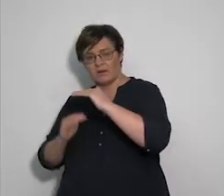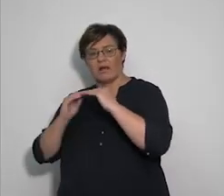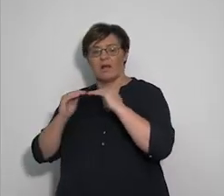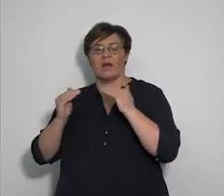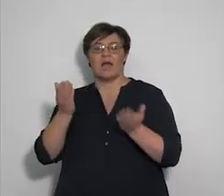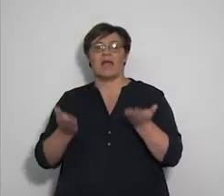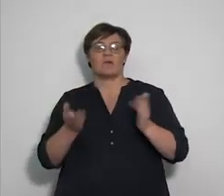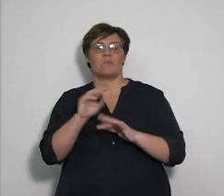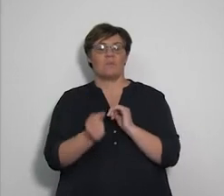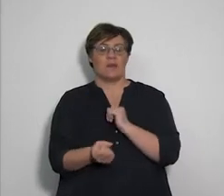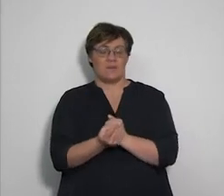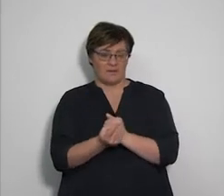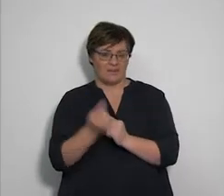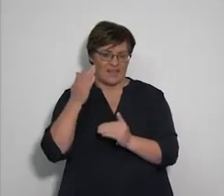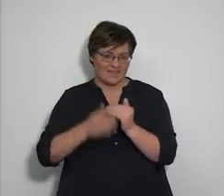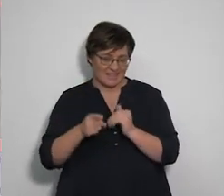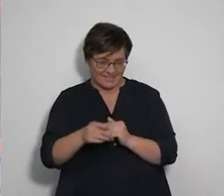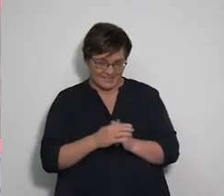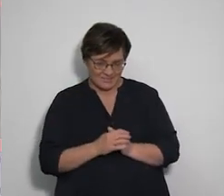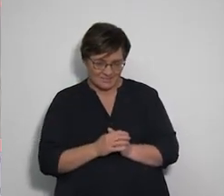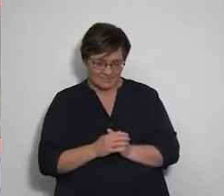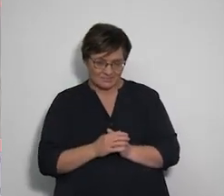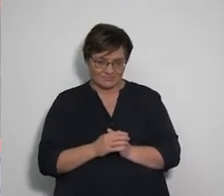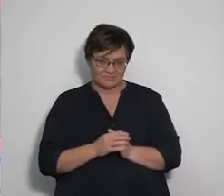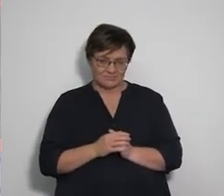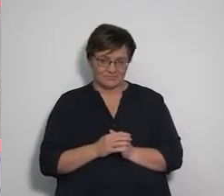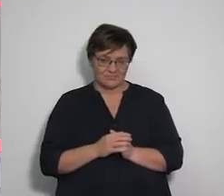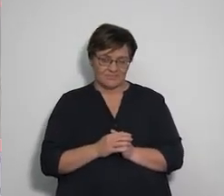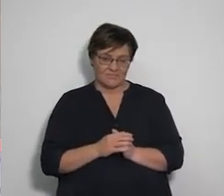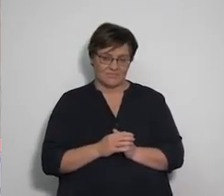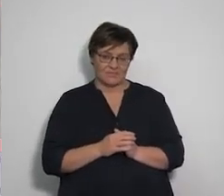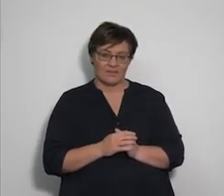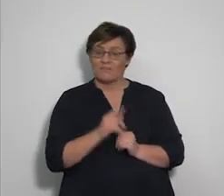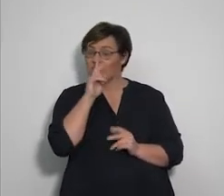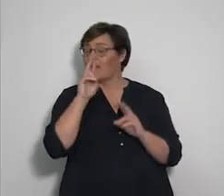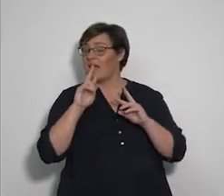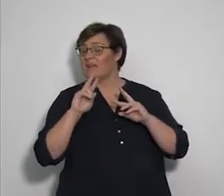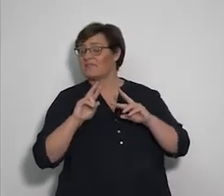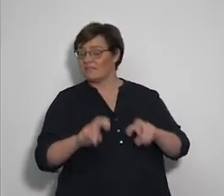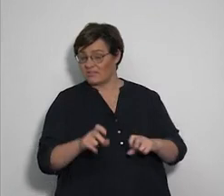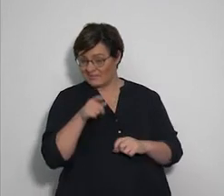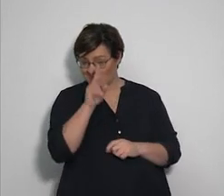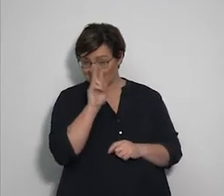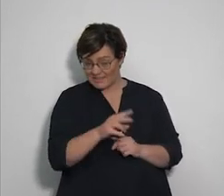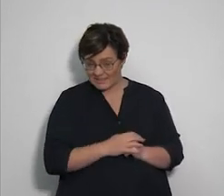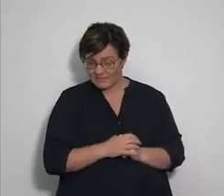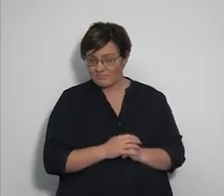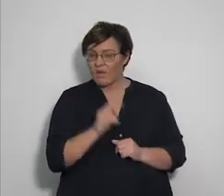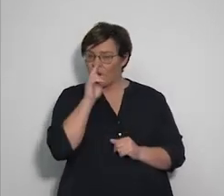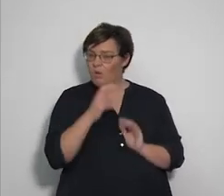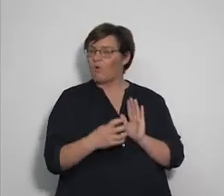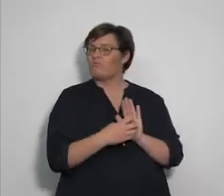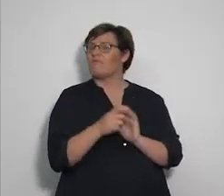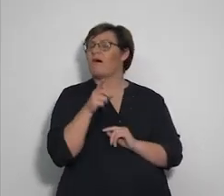or equilibrium happening towards the end of our time in terms of this investigation. So if we look